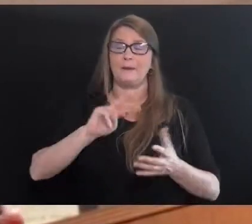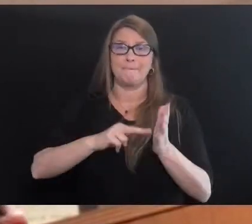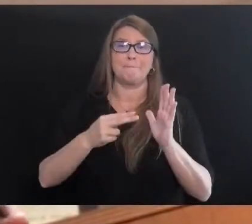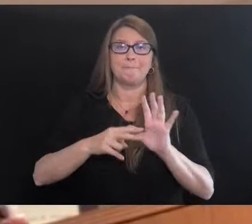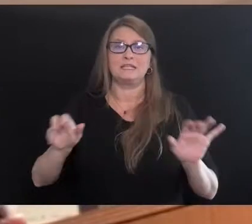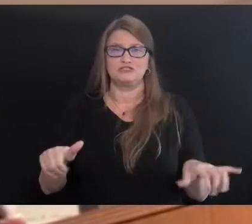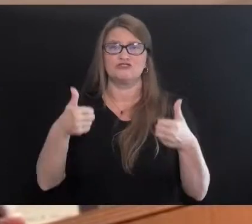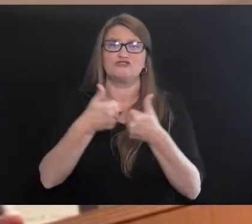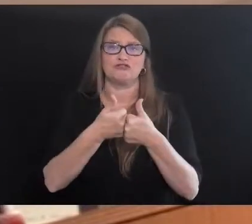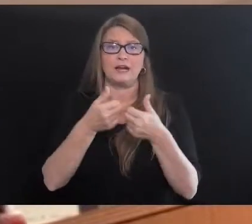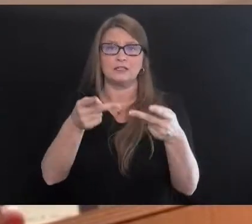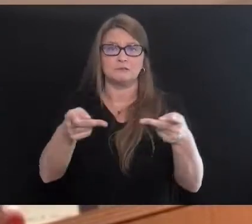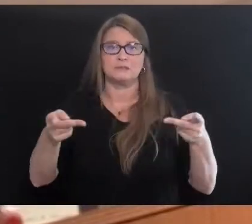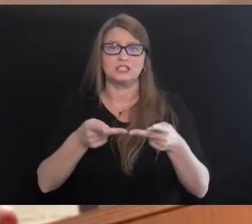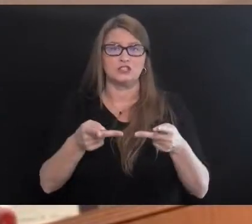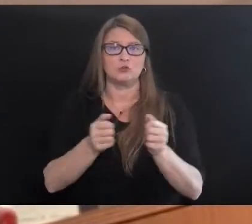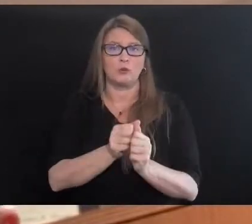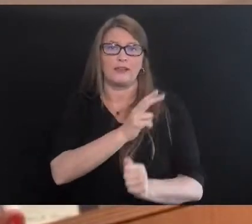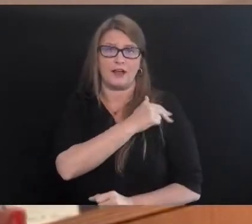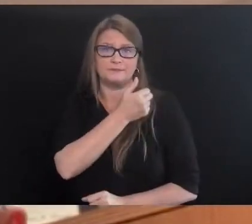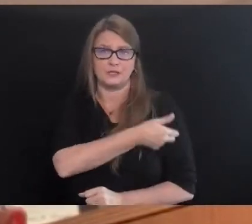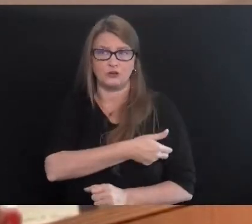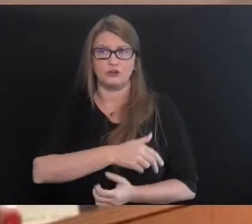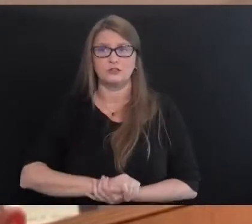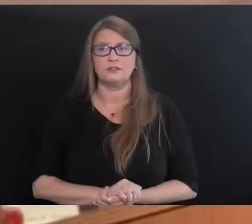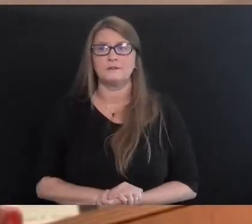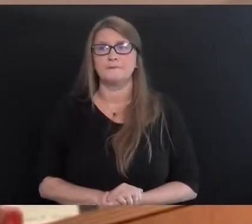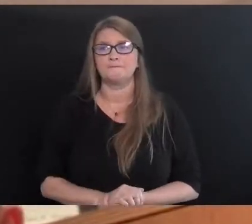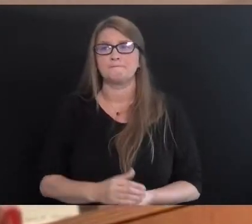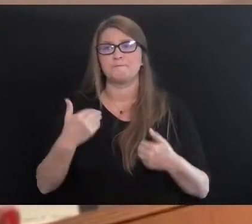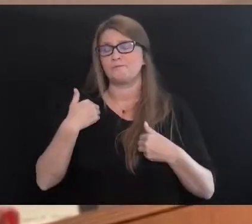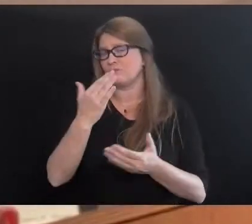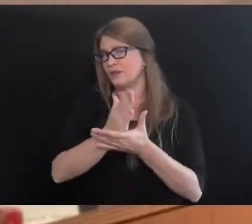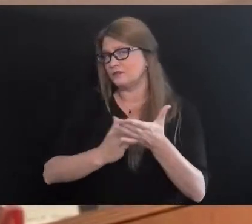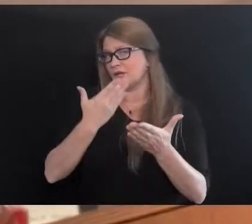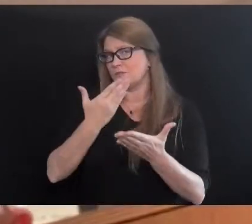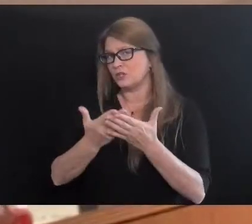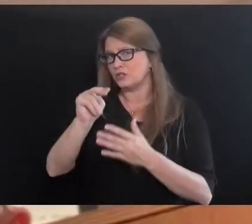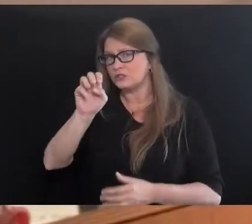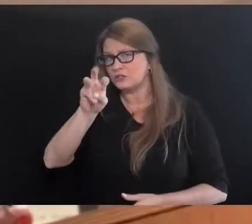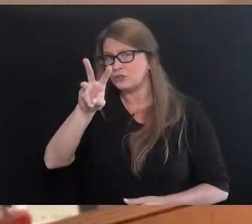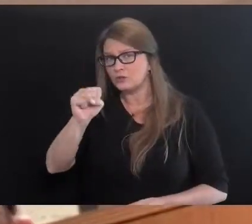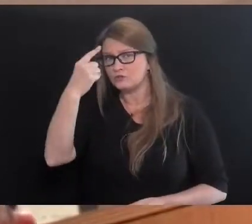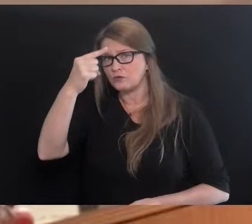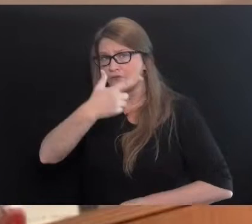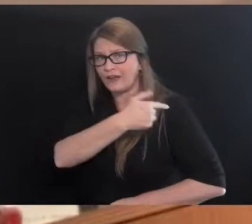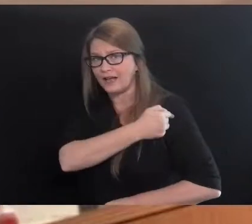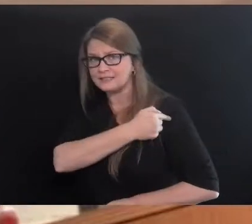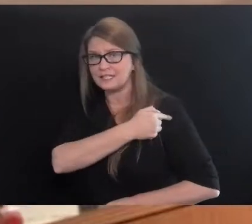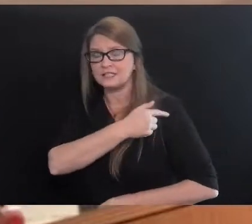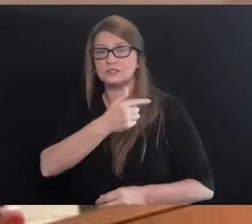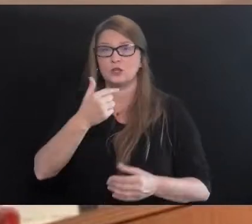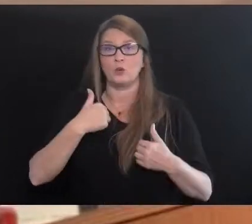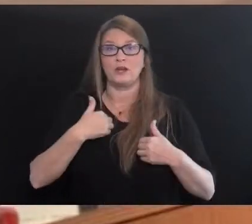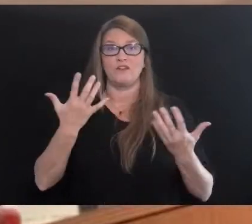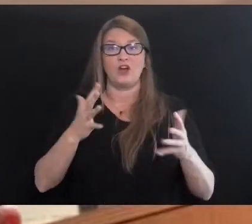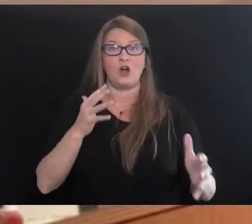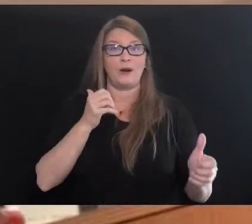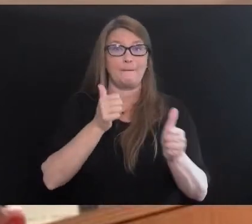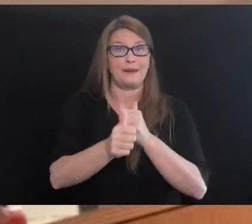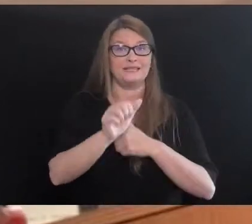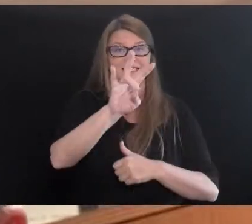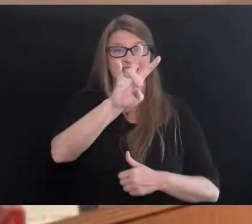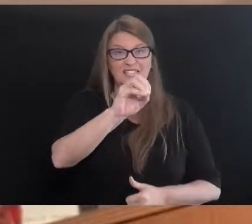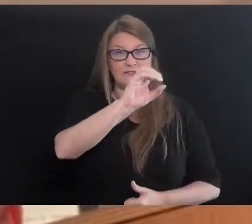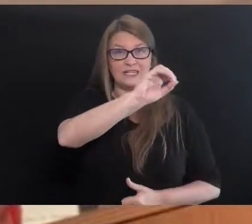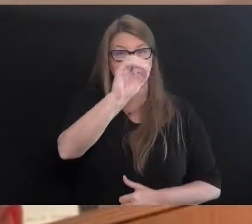challenging position with our hospitals. There is some good news related to vaccinations. We have surpassed 70%